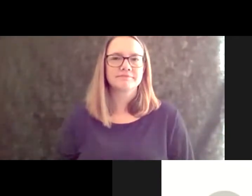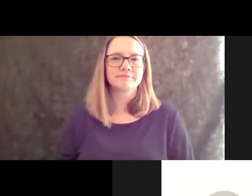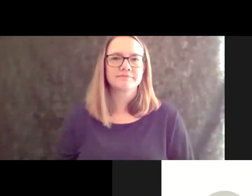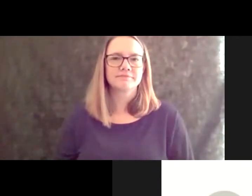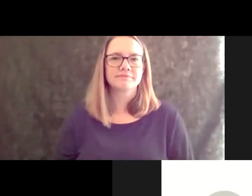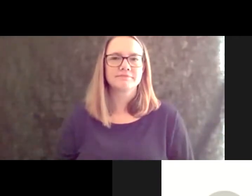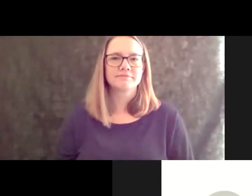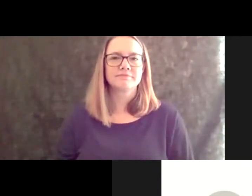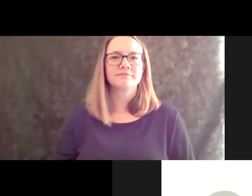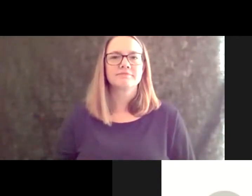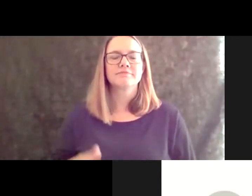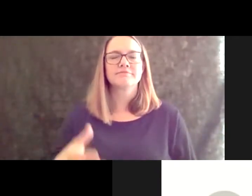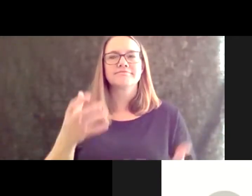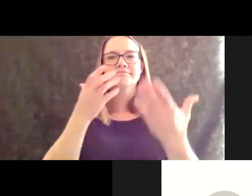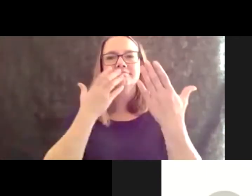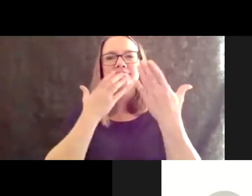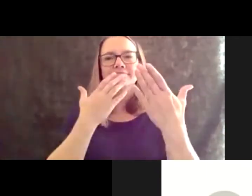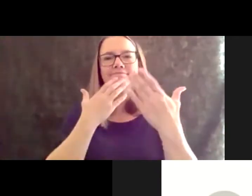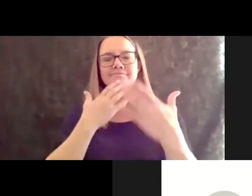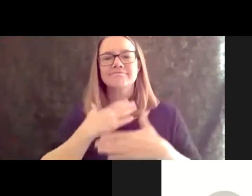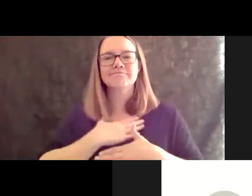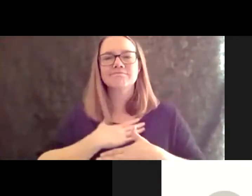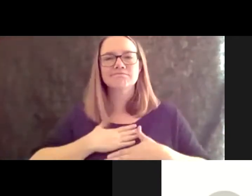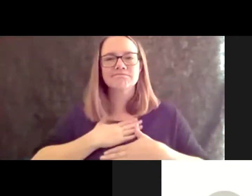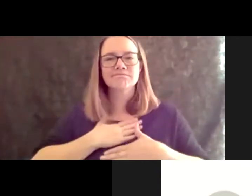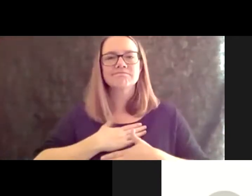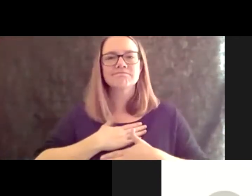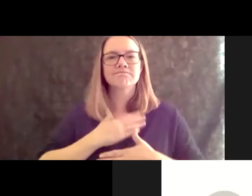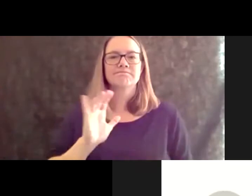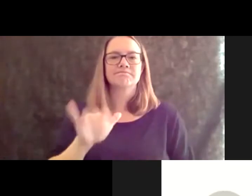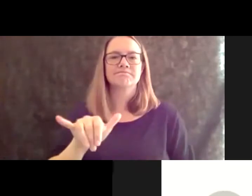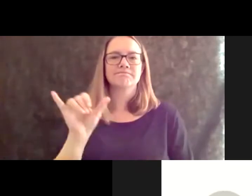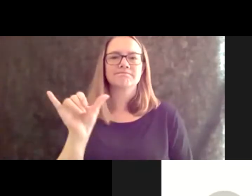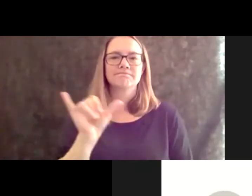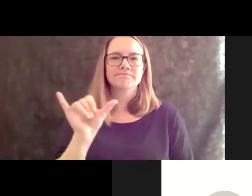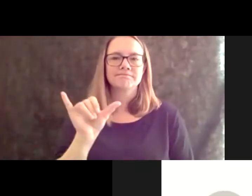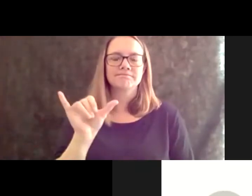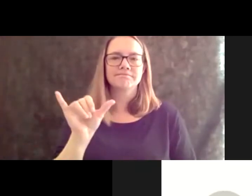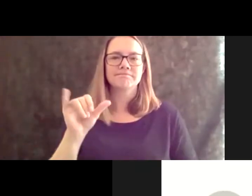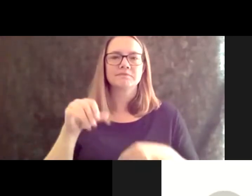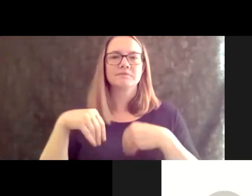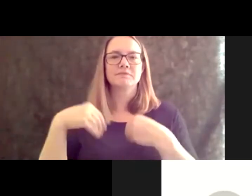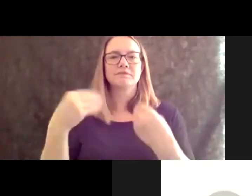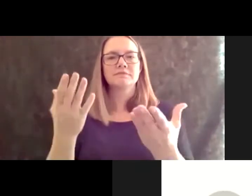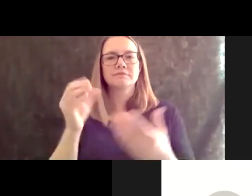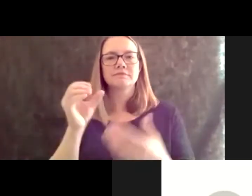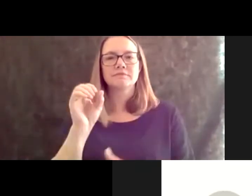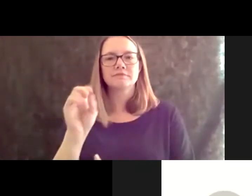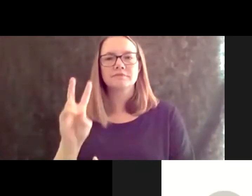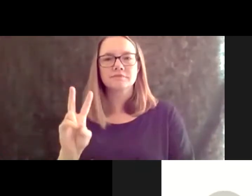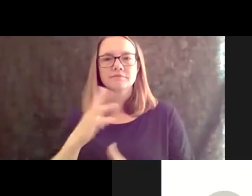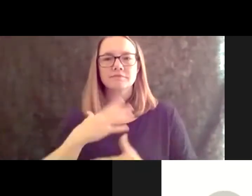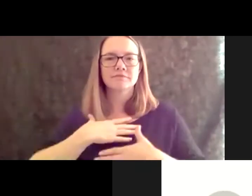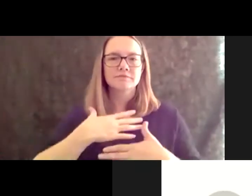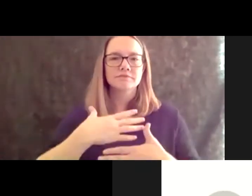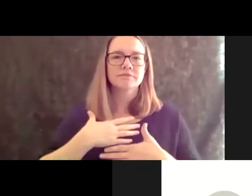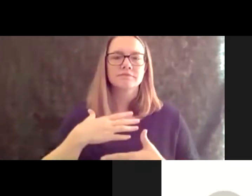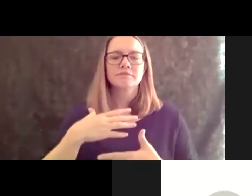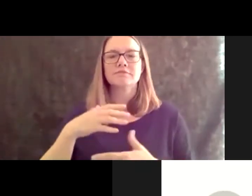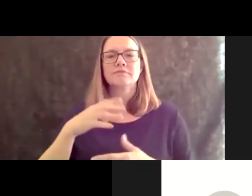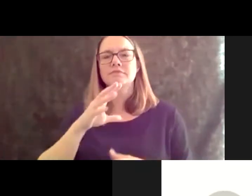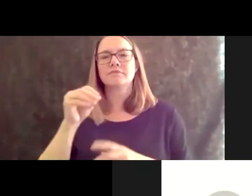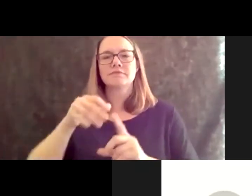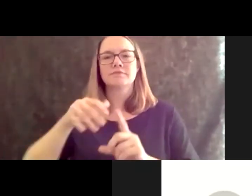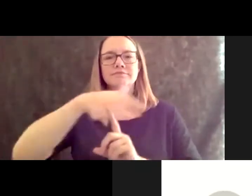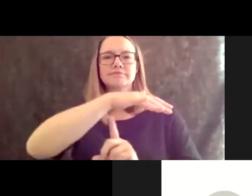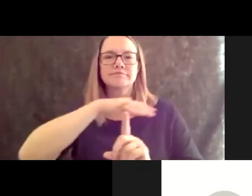and let's show gratitude for that as well, providing us oxygen to breathe, an atmosphere to live.